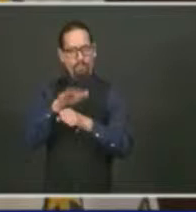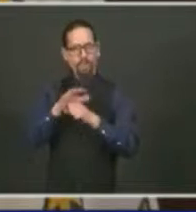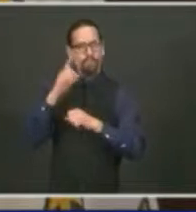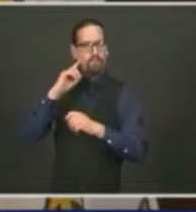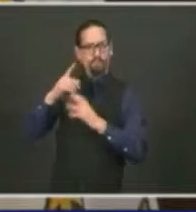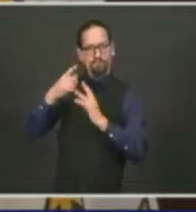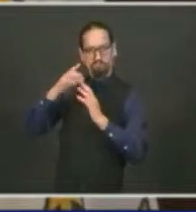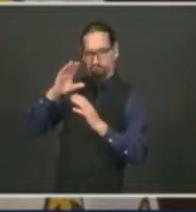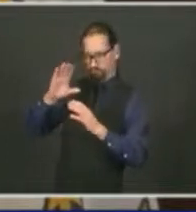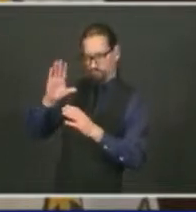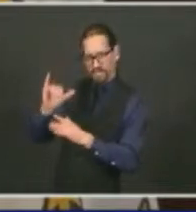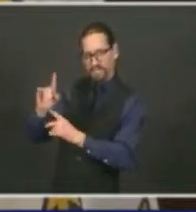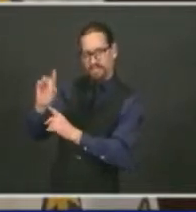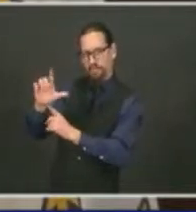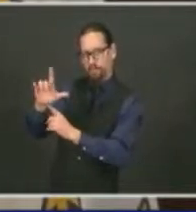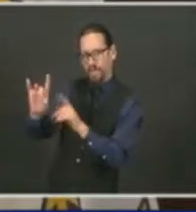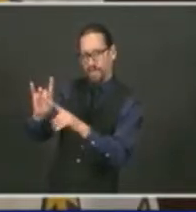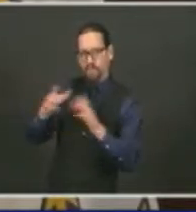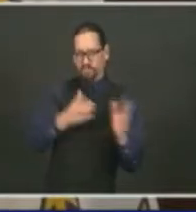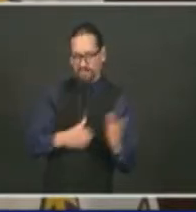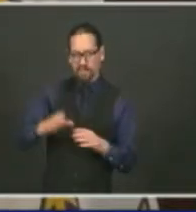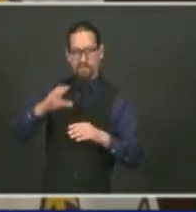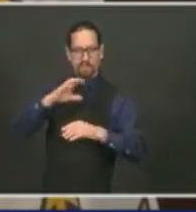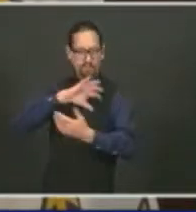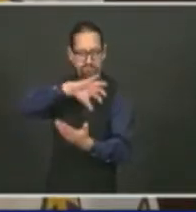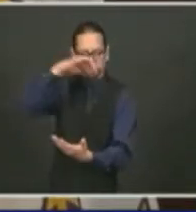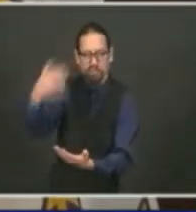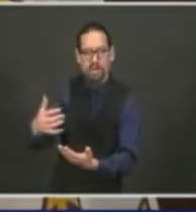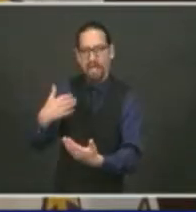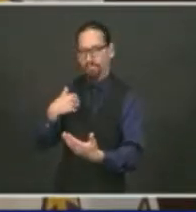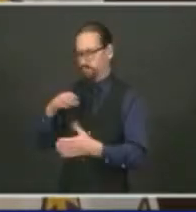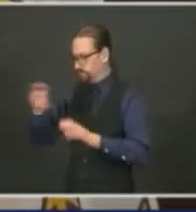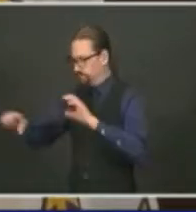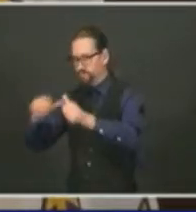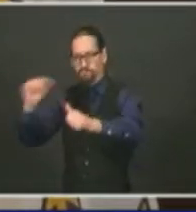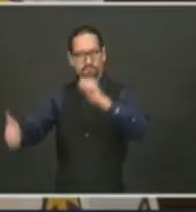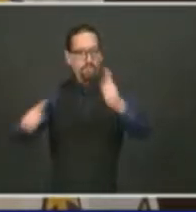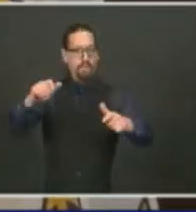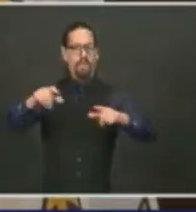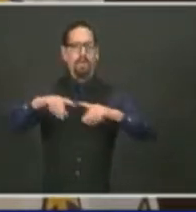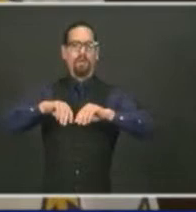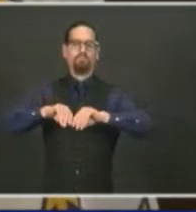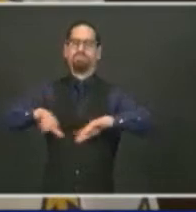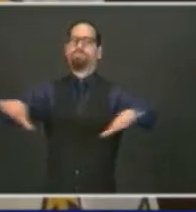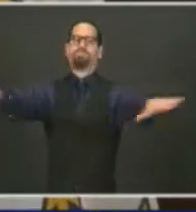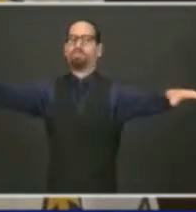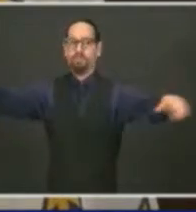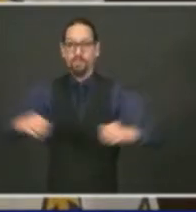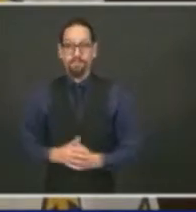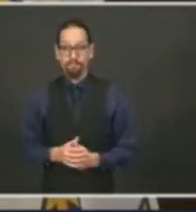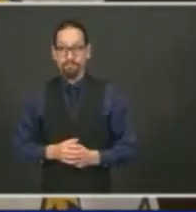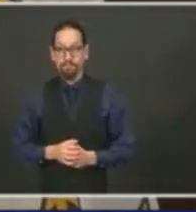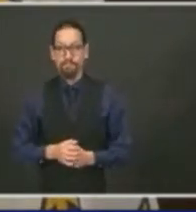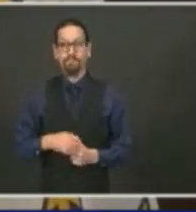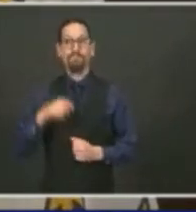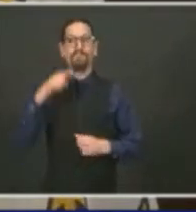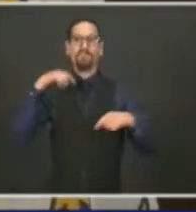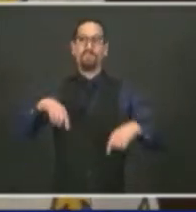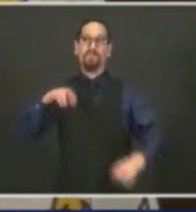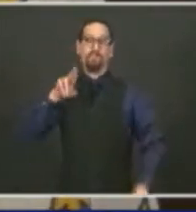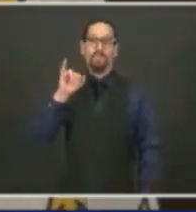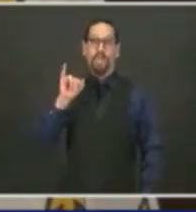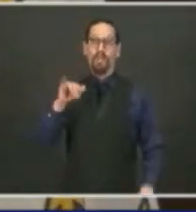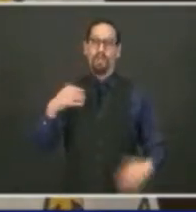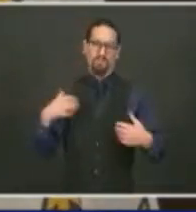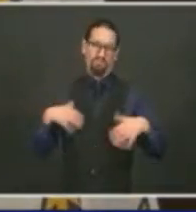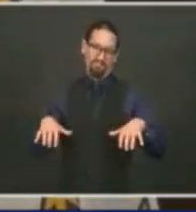also know to have a very high percentage of our population living in nursing homes. So it's going to take us a few extra days to get the vaccine needed to start. And